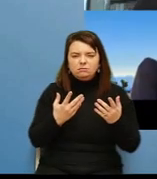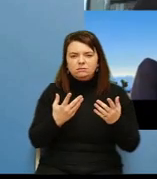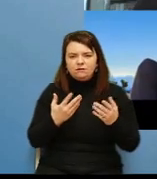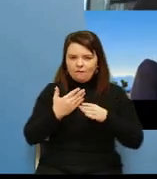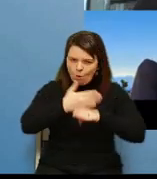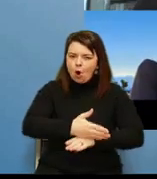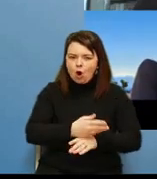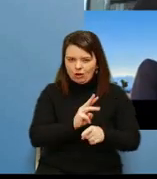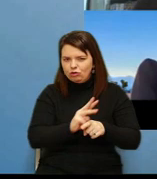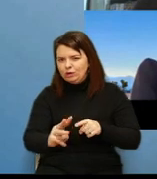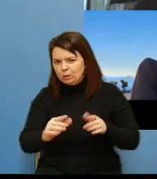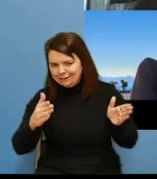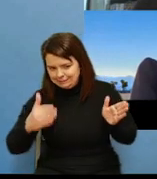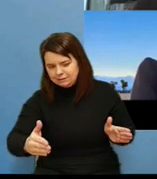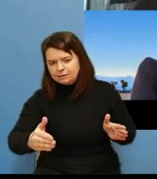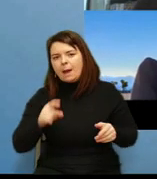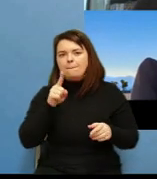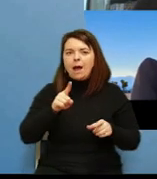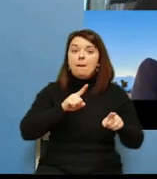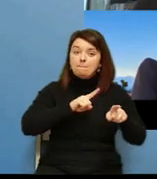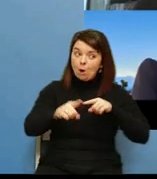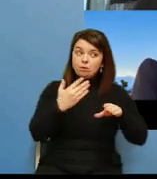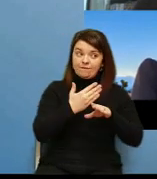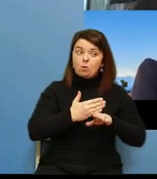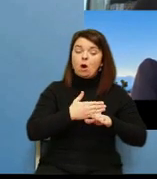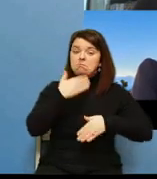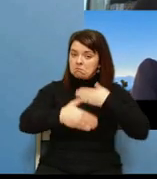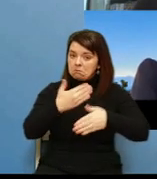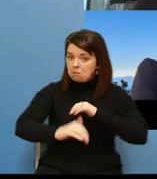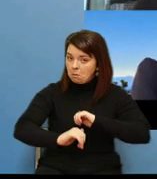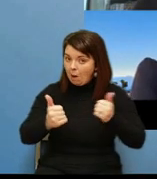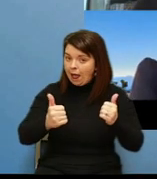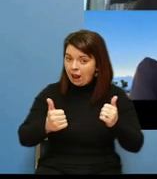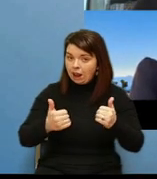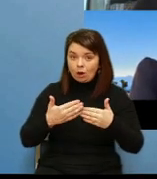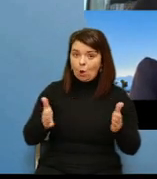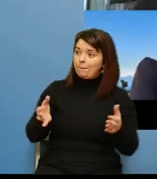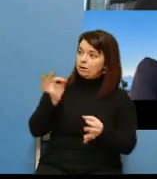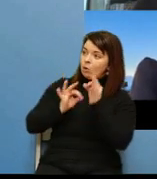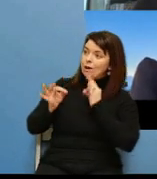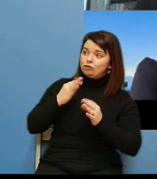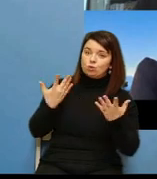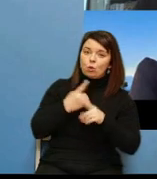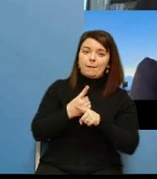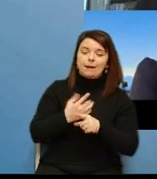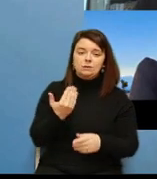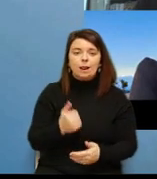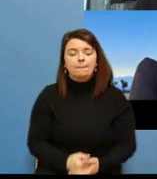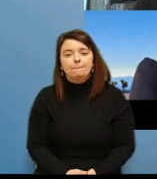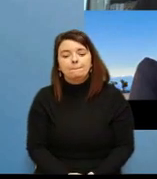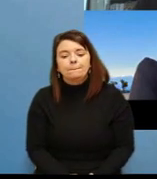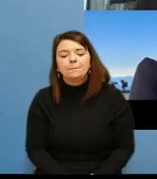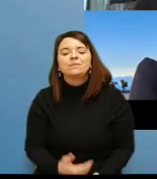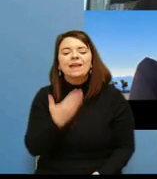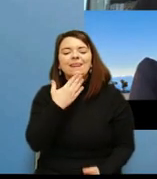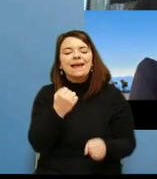be. So we still have a lot to do in the next 3 weeks, but majority of it, I think, is well underway. Open for any questions and